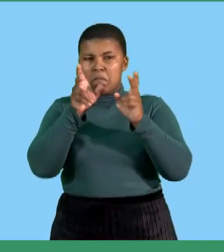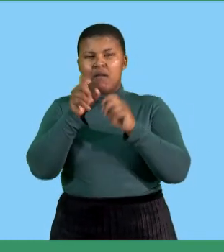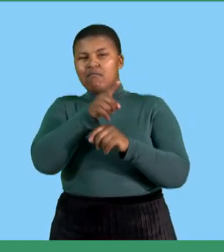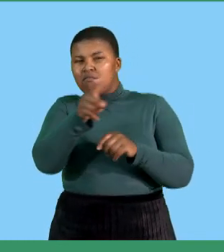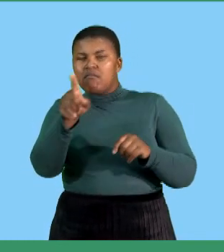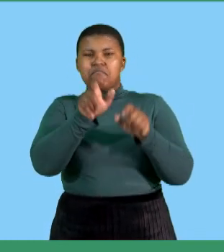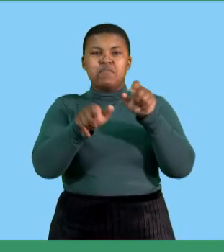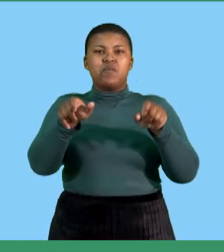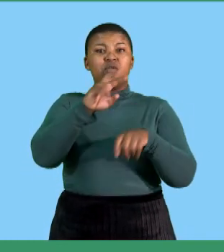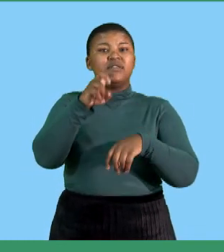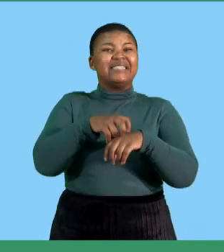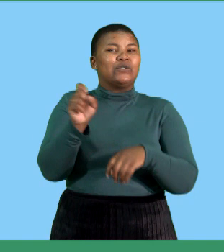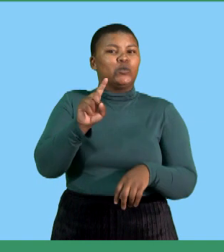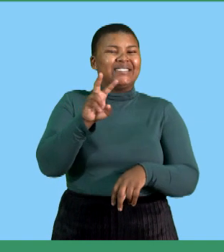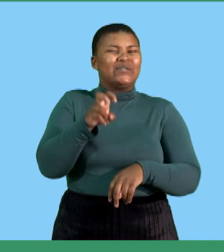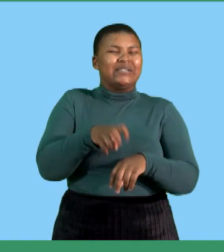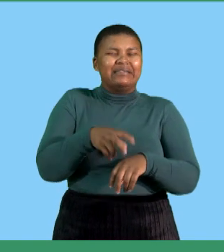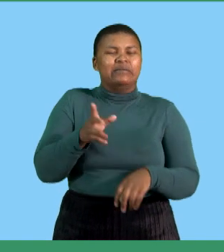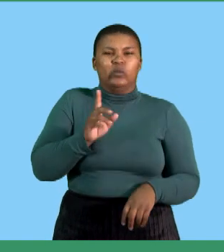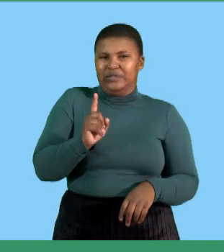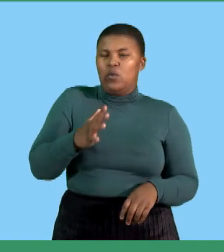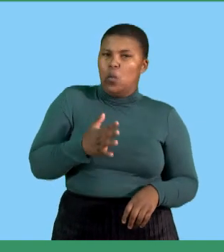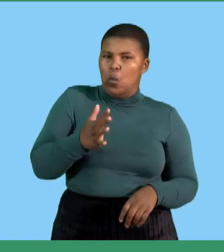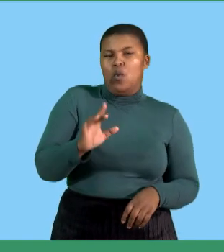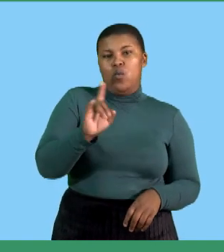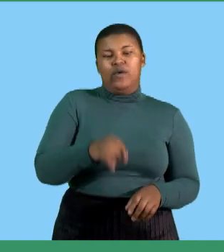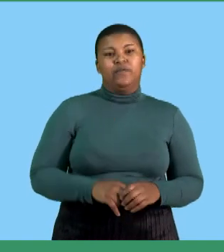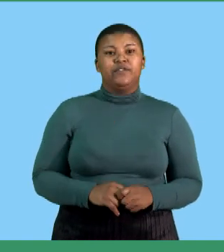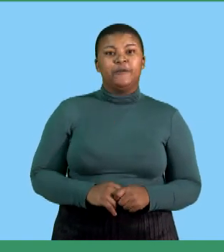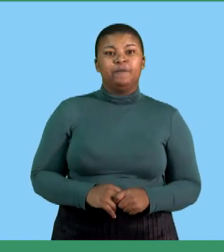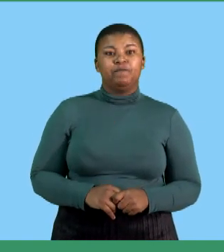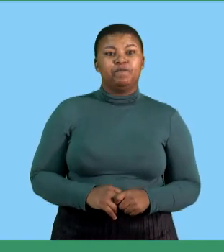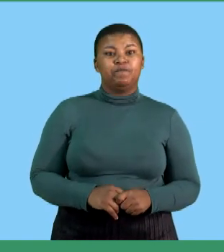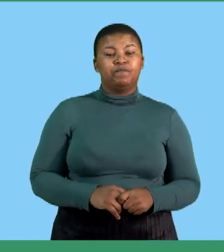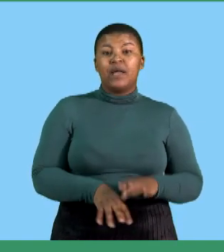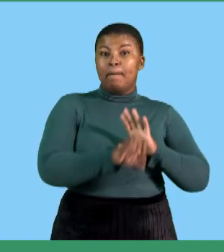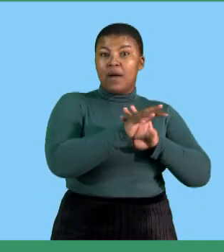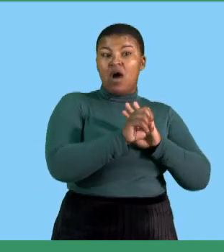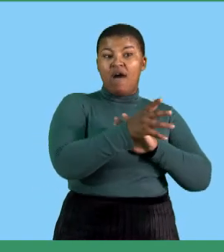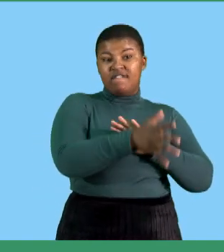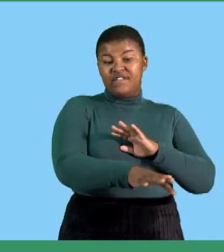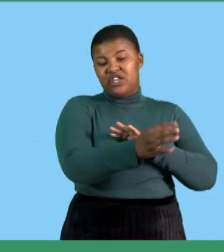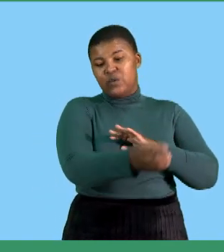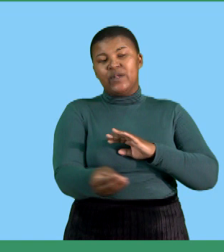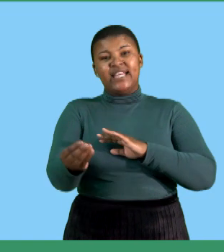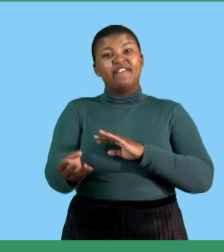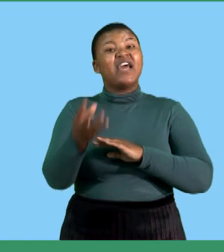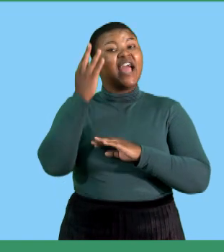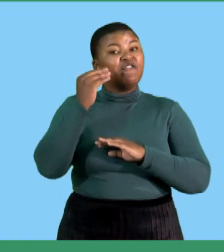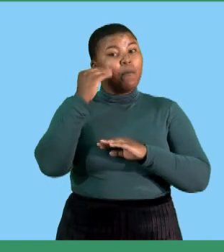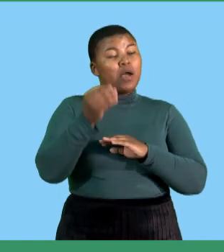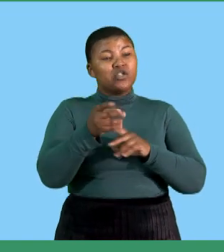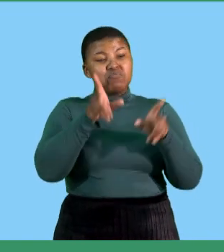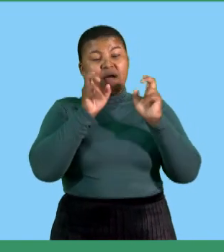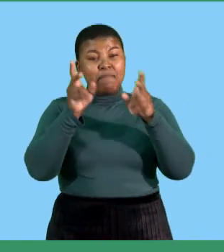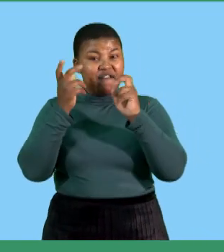the consumers. This information will then be relayed to the production function. So they will give this information